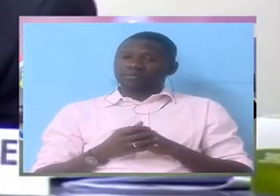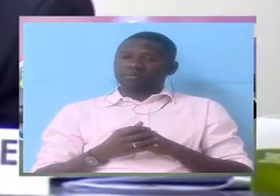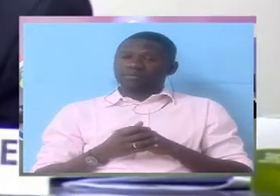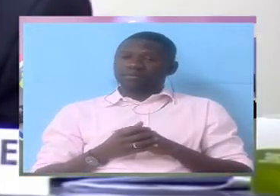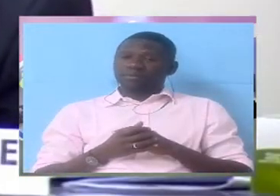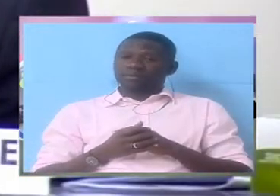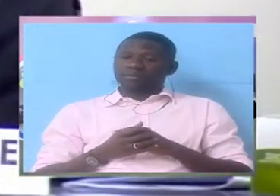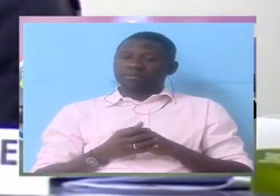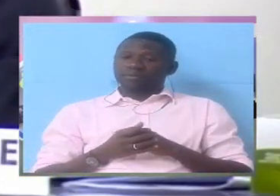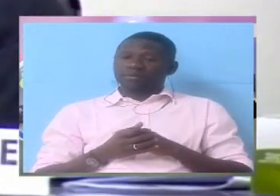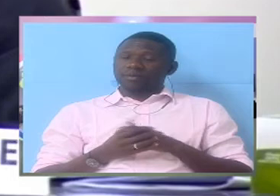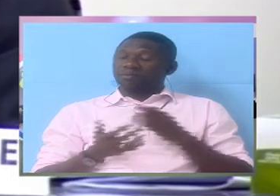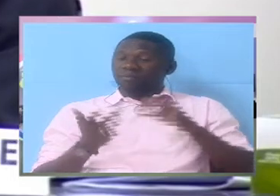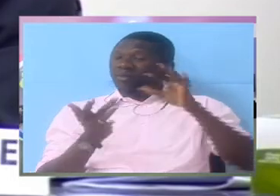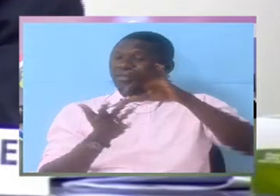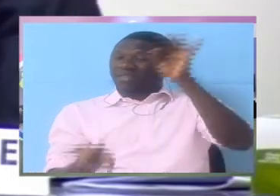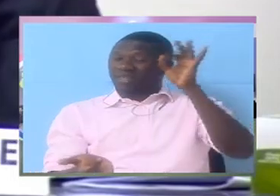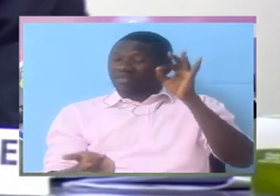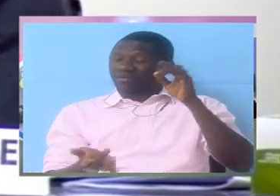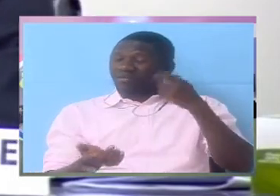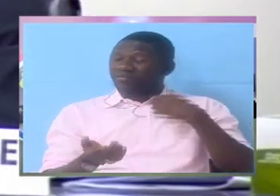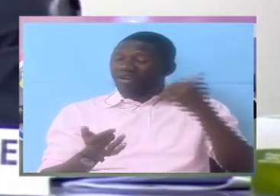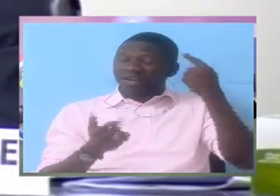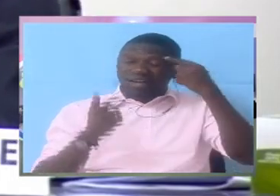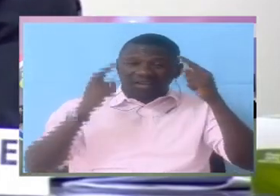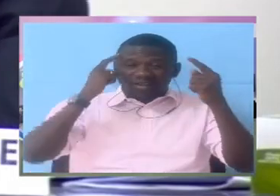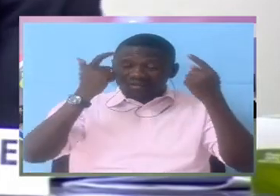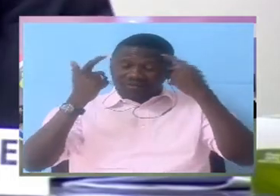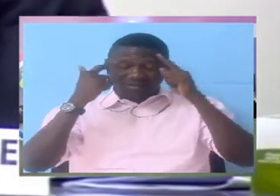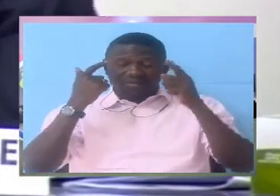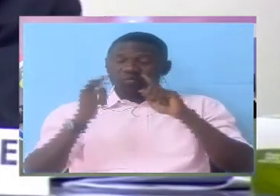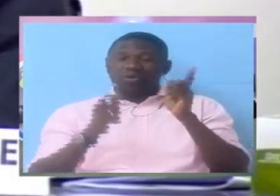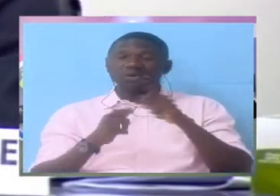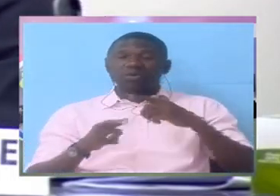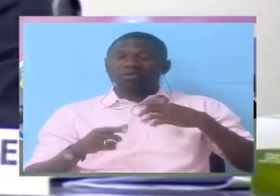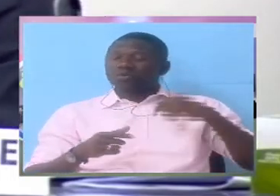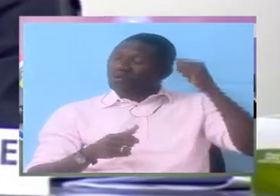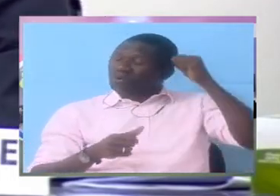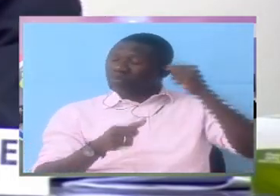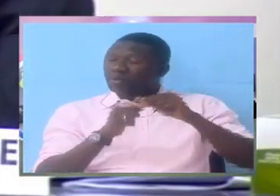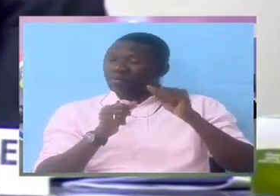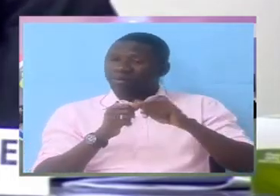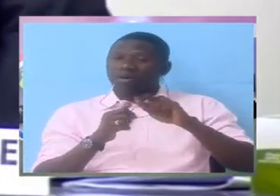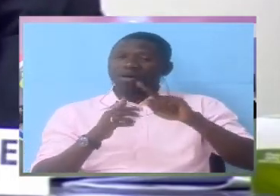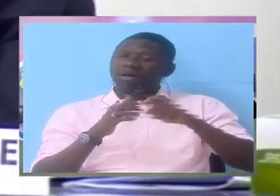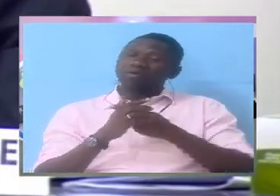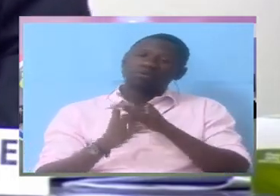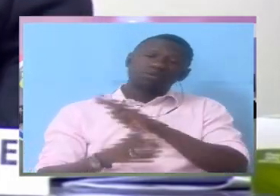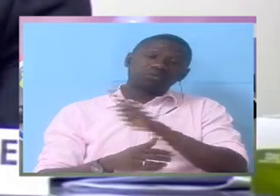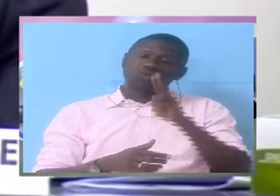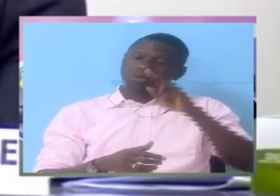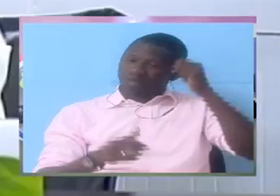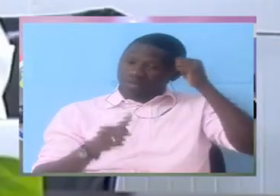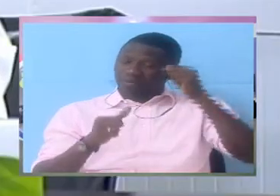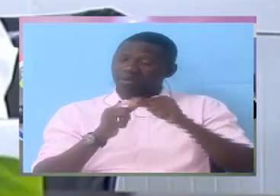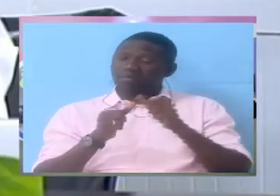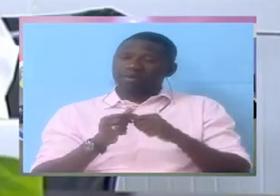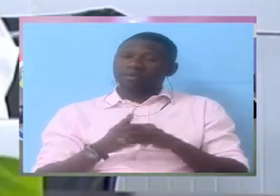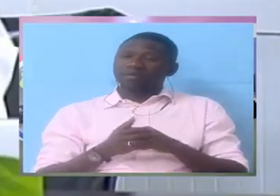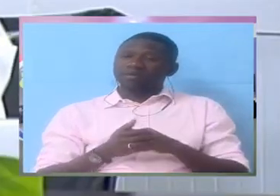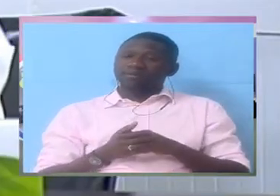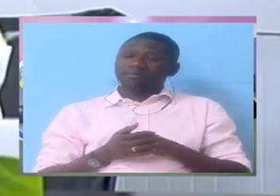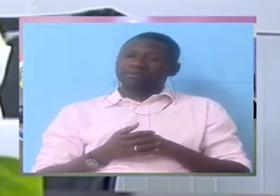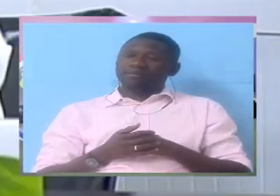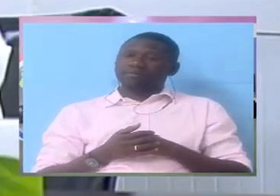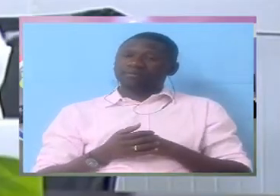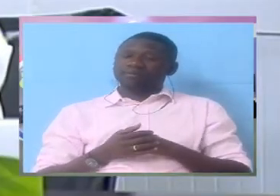selective amnesia again. You are being selectful in what you remember and what you don't remember.